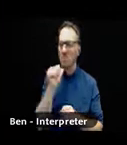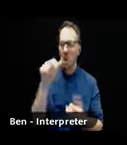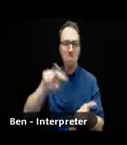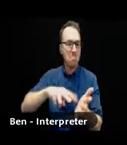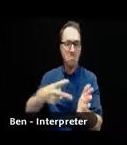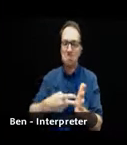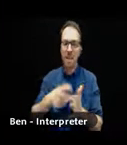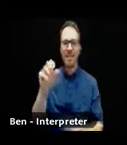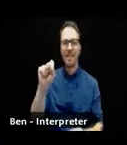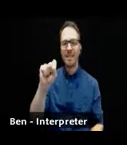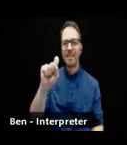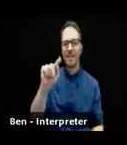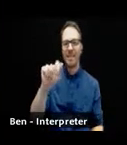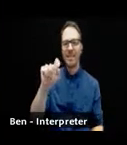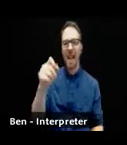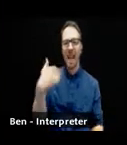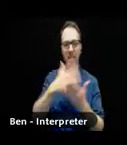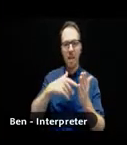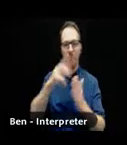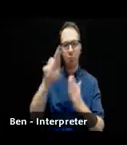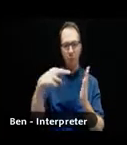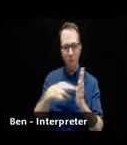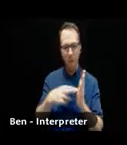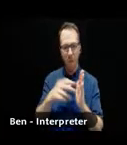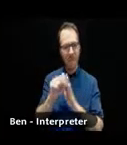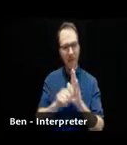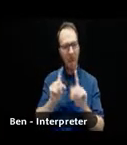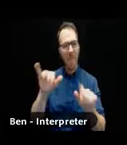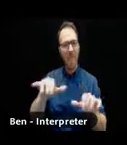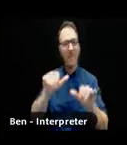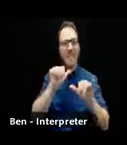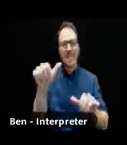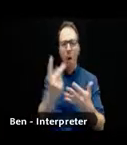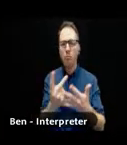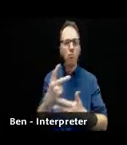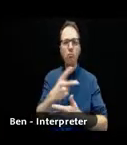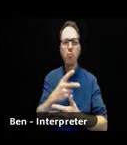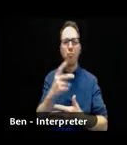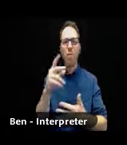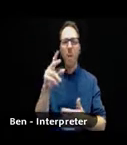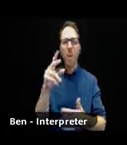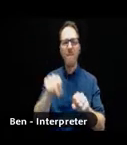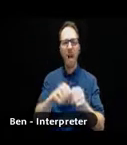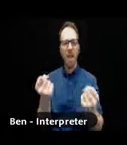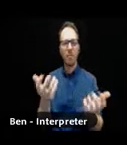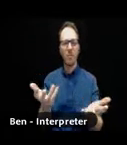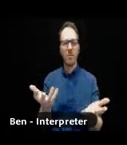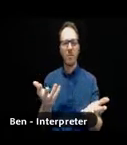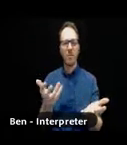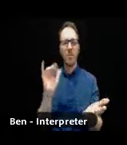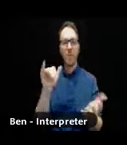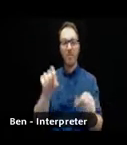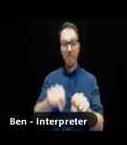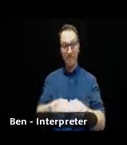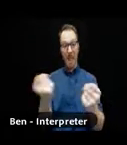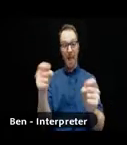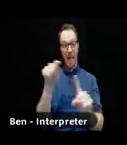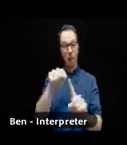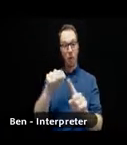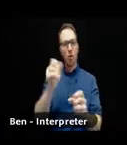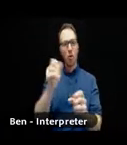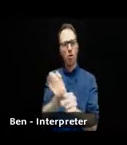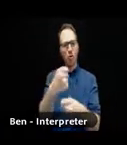state doesn't have some role, but rather that that's not the primary violation, right? And that those violations create